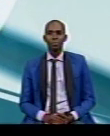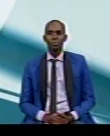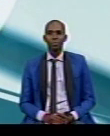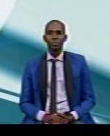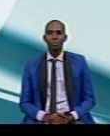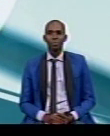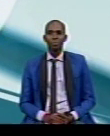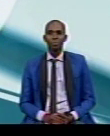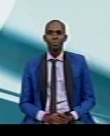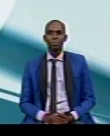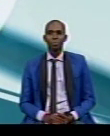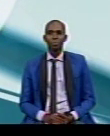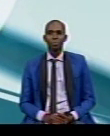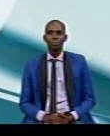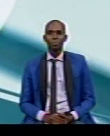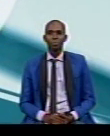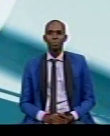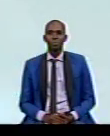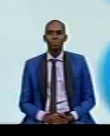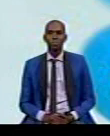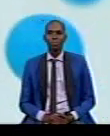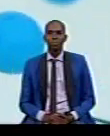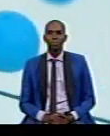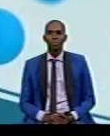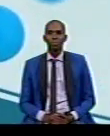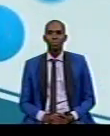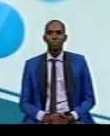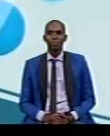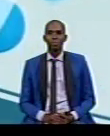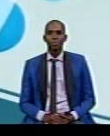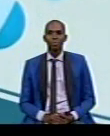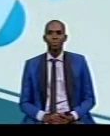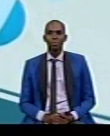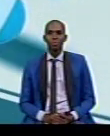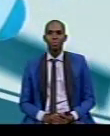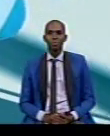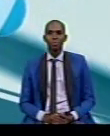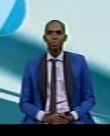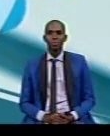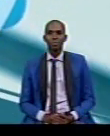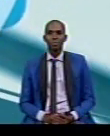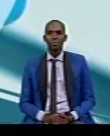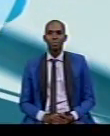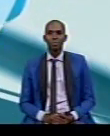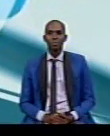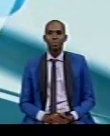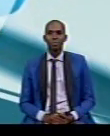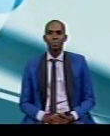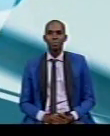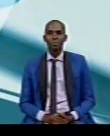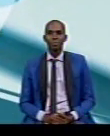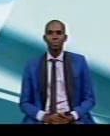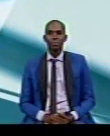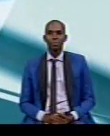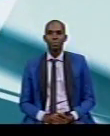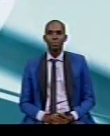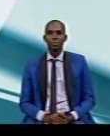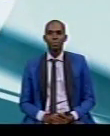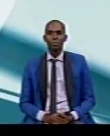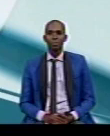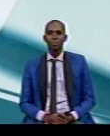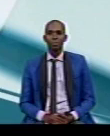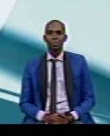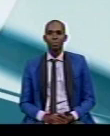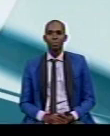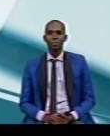you now. Raise up that hand. Raise up that hand. And stand up online anywhere you are. This is a